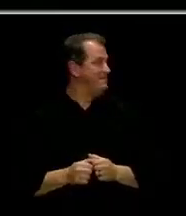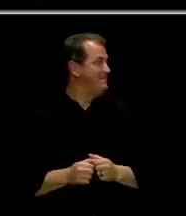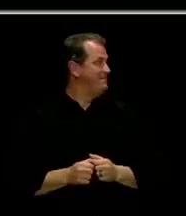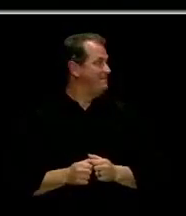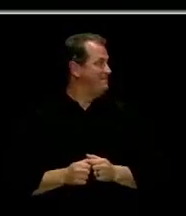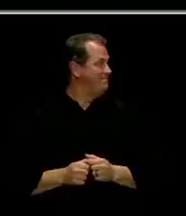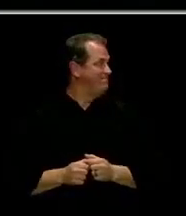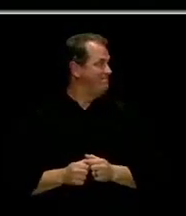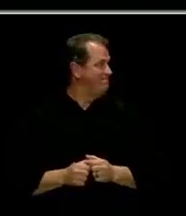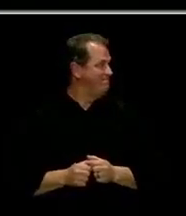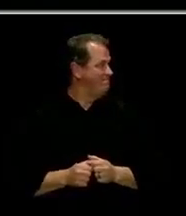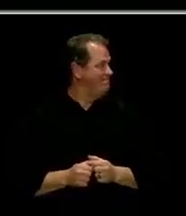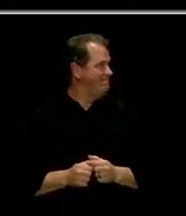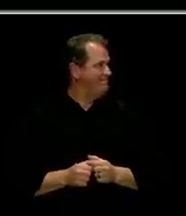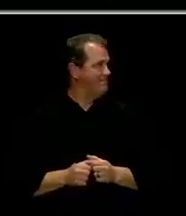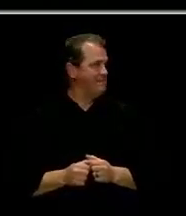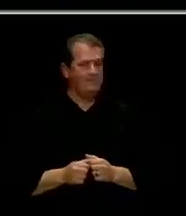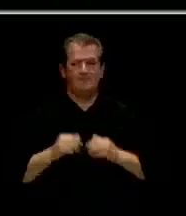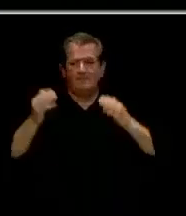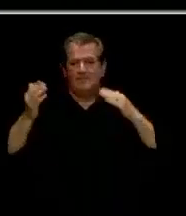stuff with a